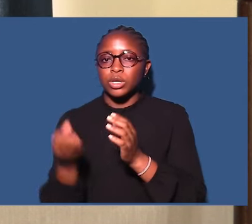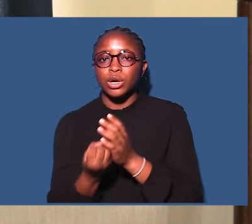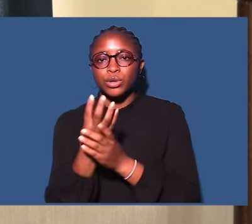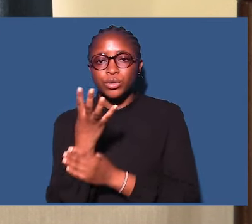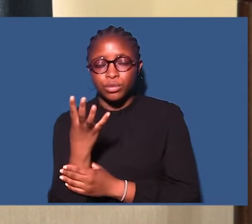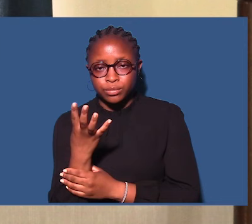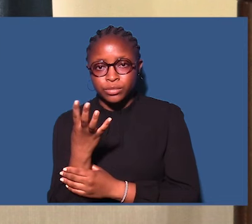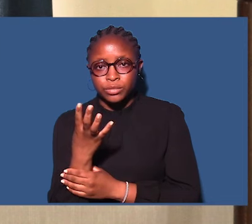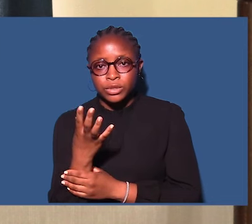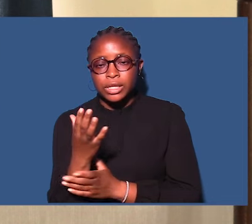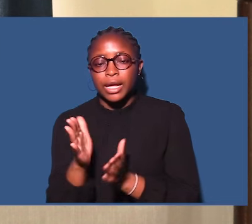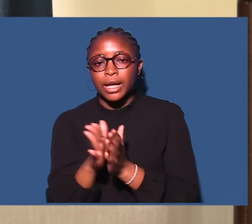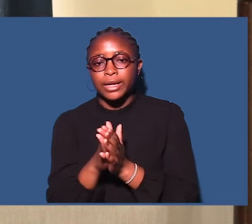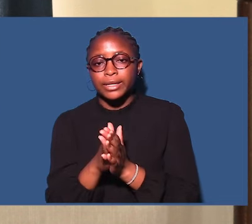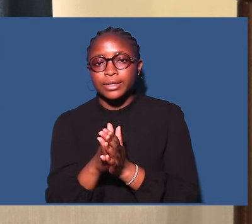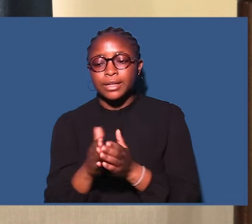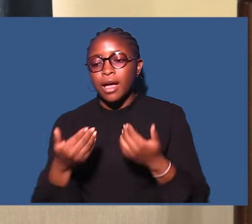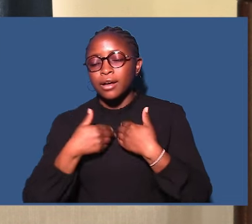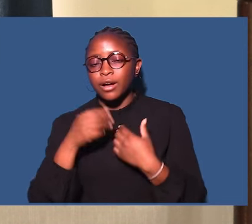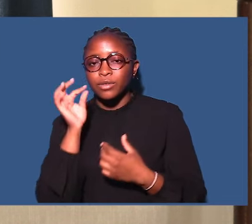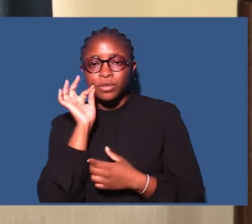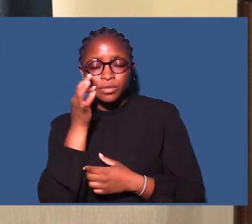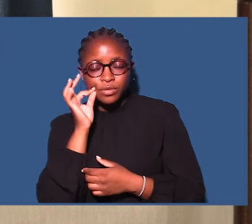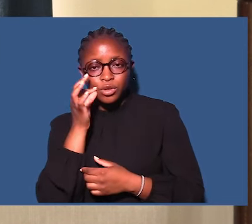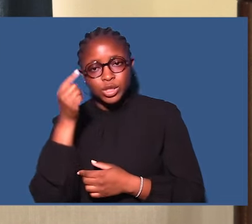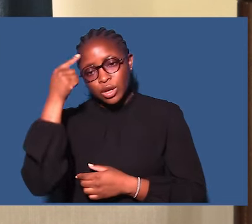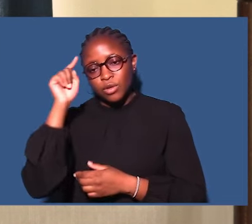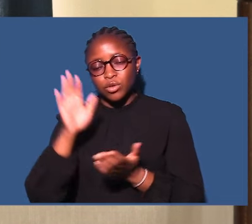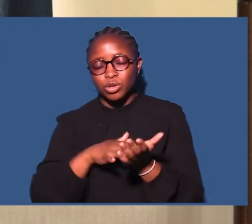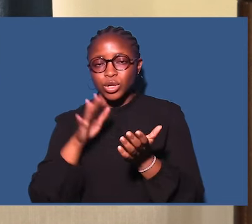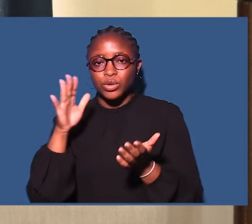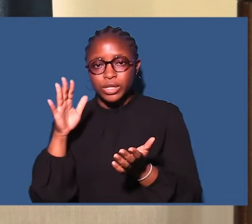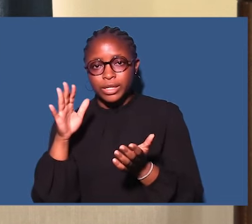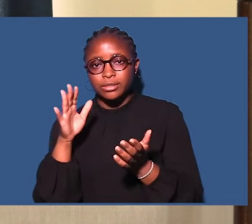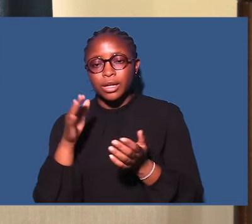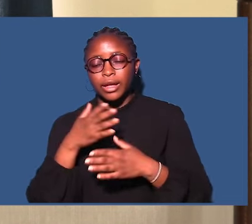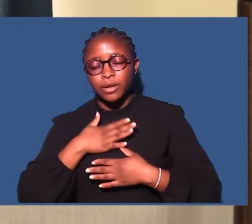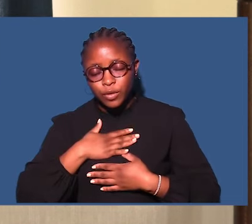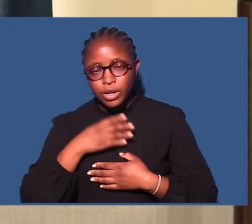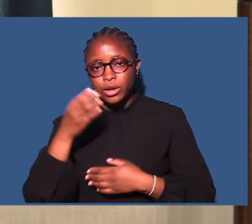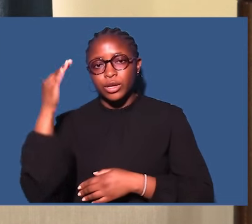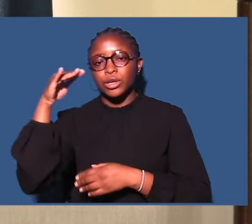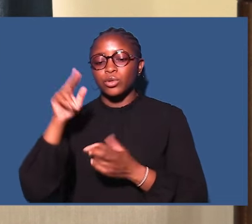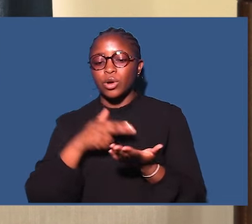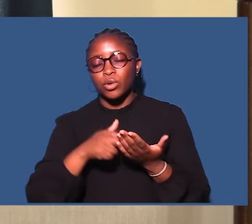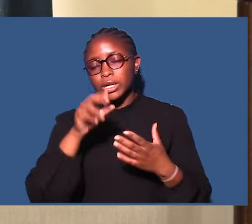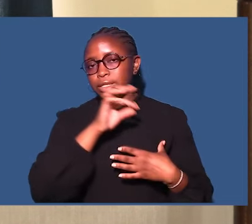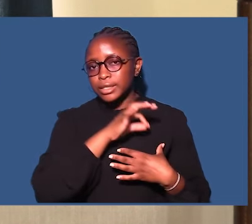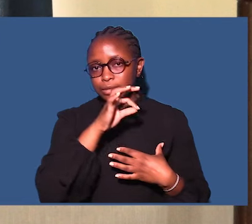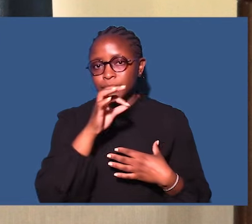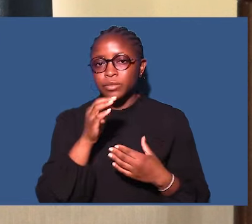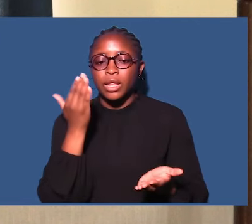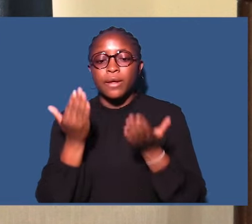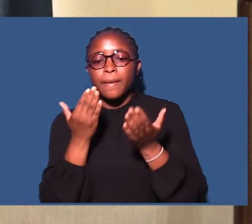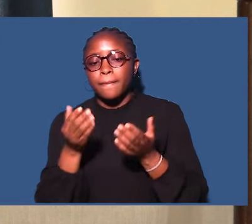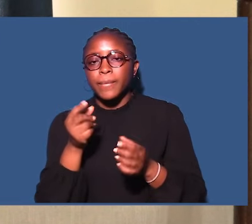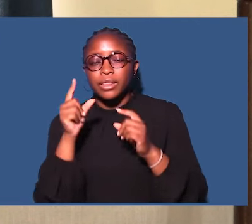come to fruition for the glory and honor of Your holy name. May the words of my